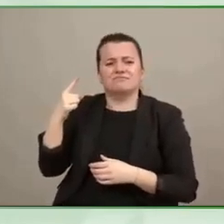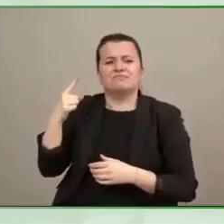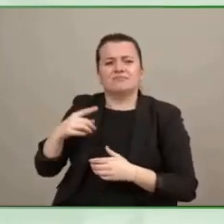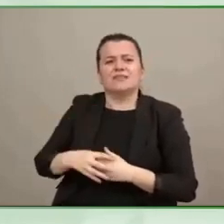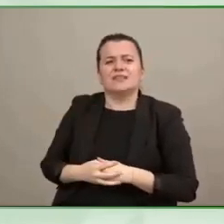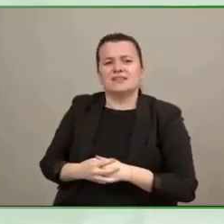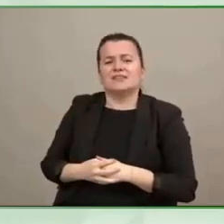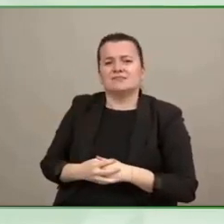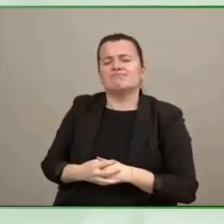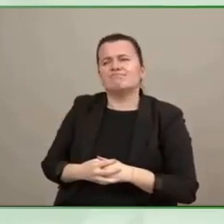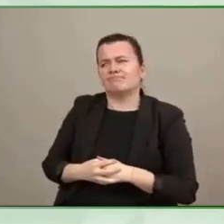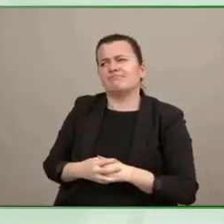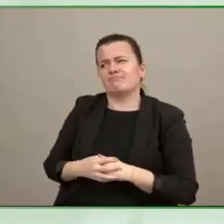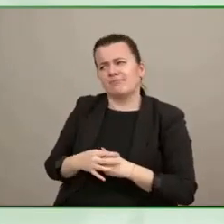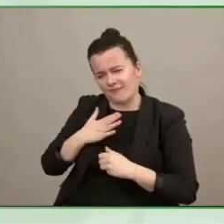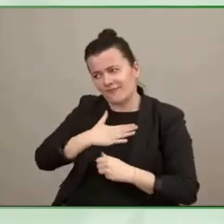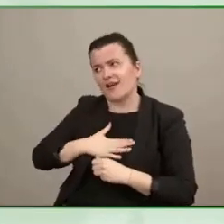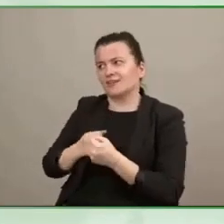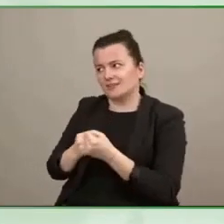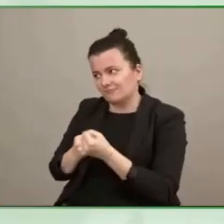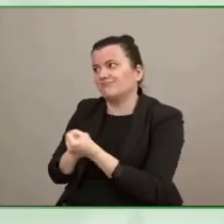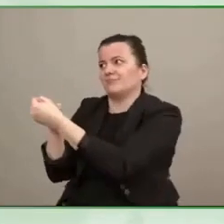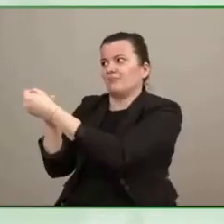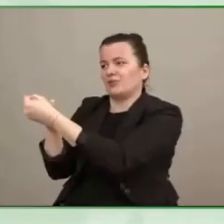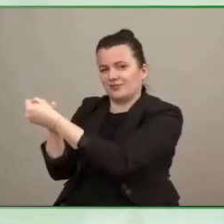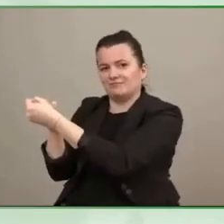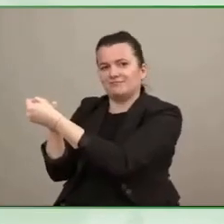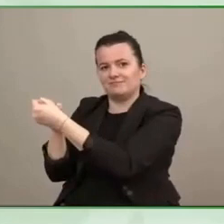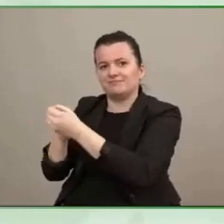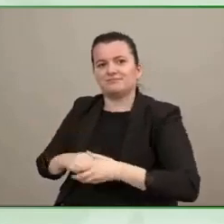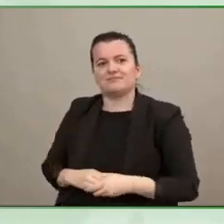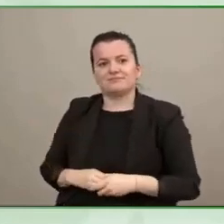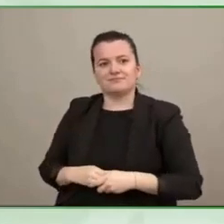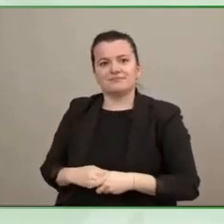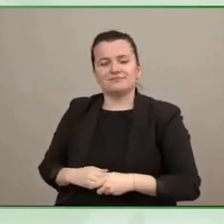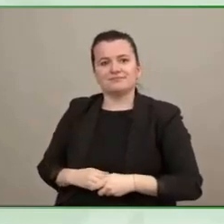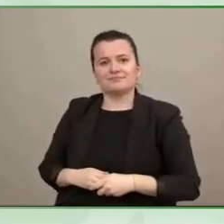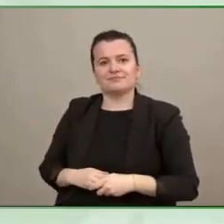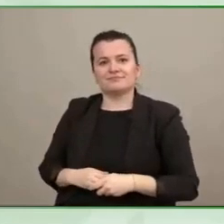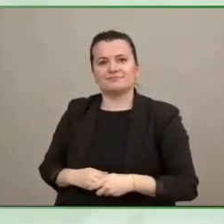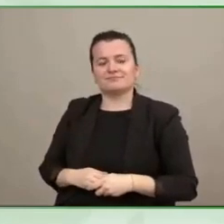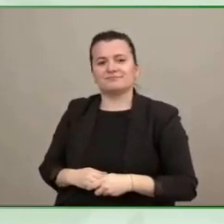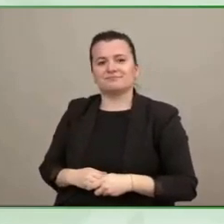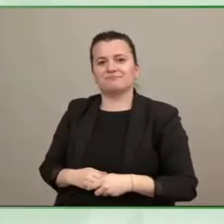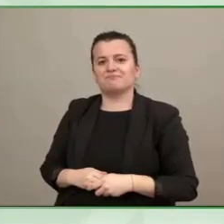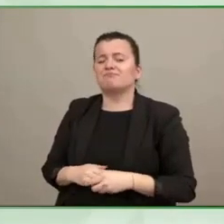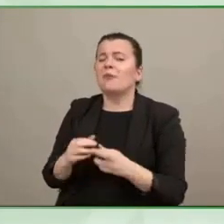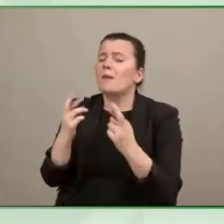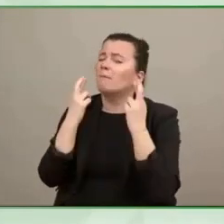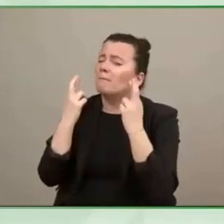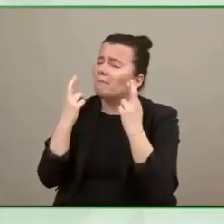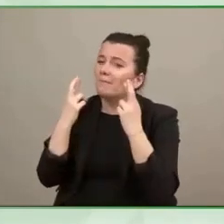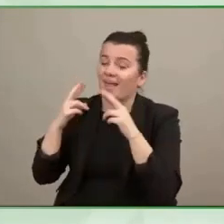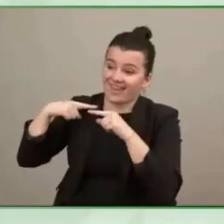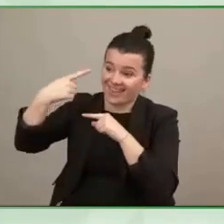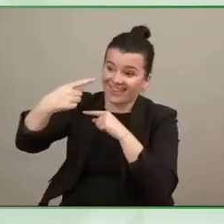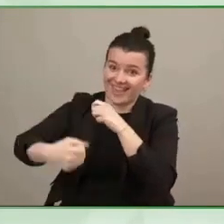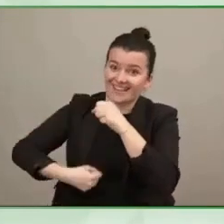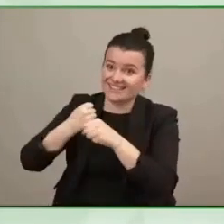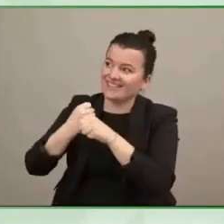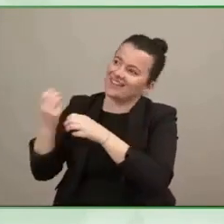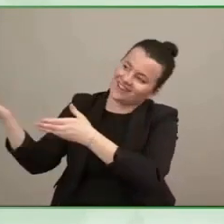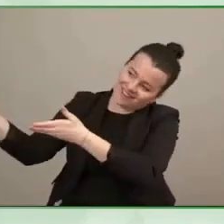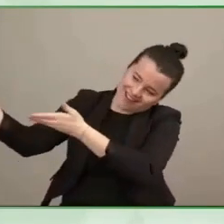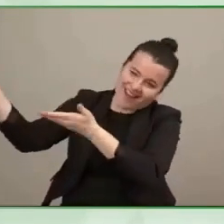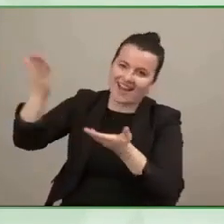supports that you will have. I wish you can come next year and be together with us here in